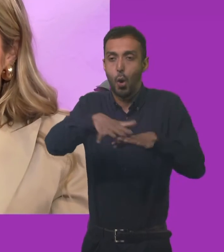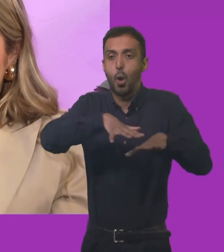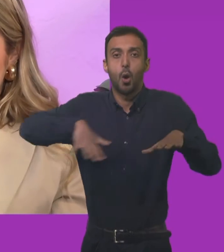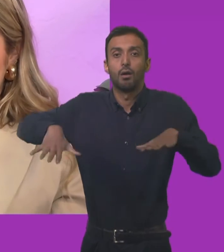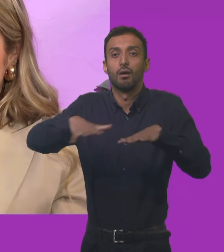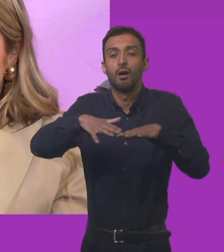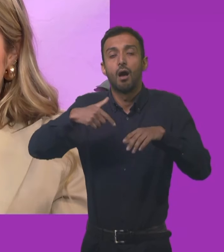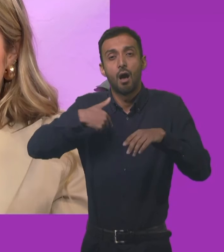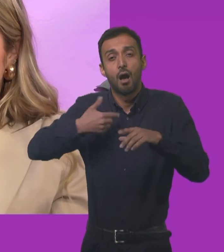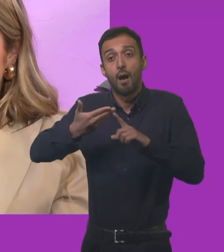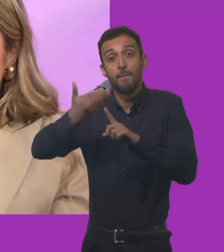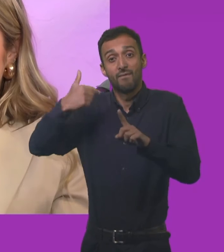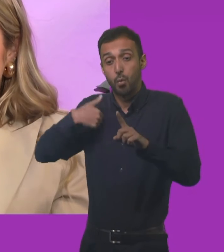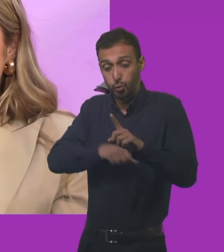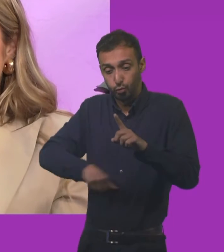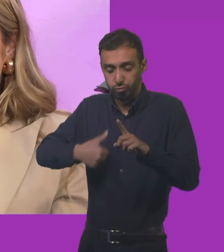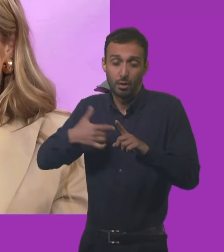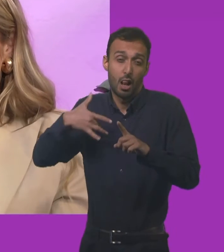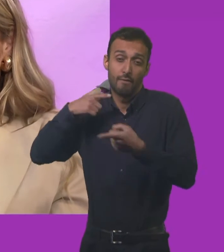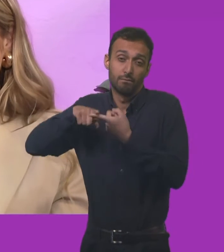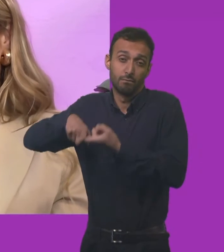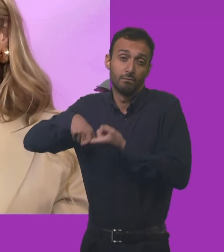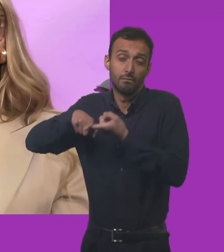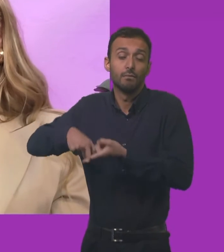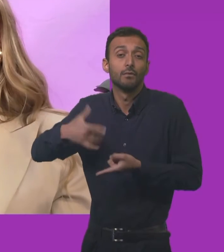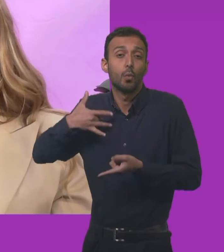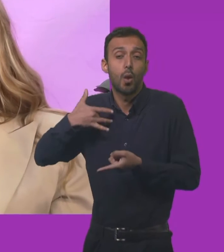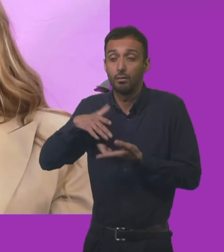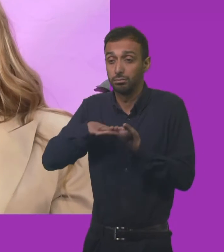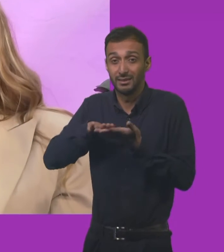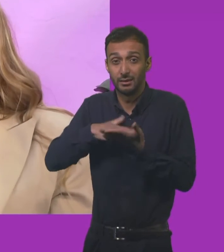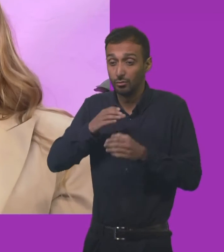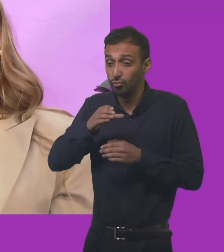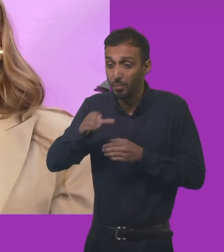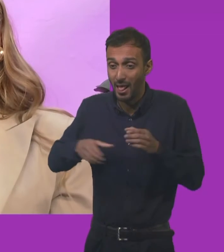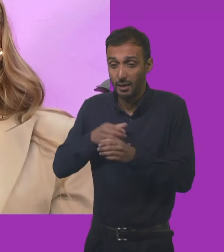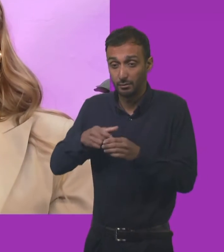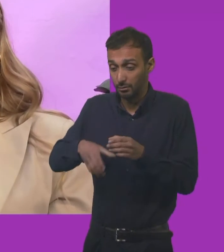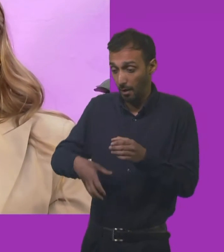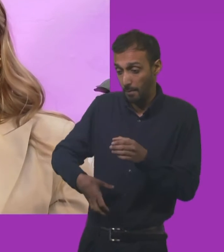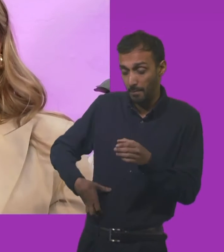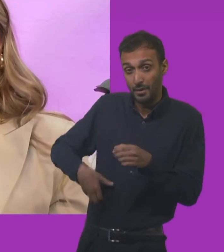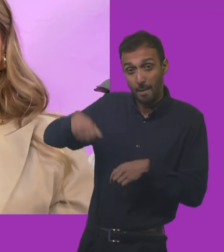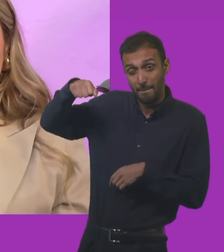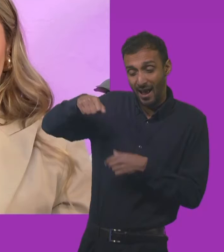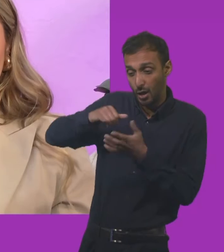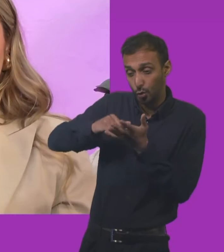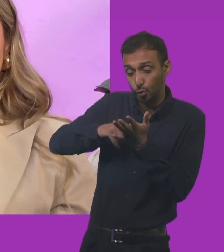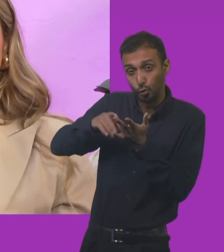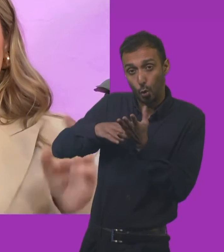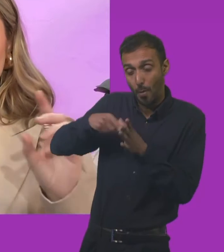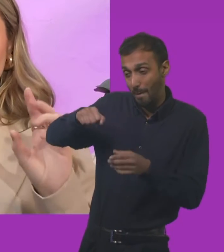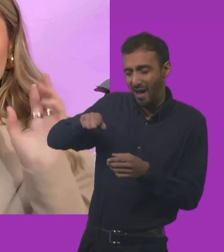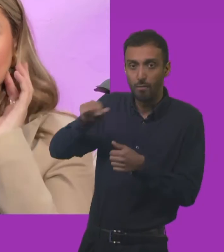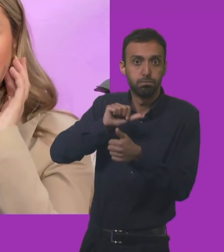before my surgery. So actually having a stoma bag is the best thing I've ever done. I actually went travelling,